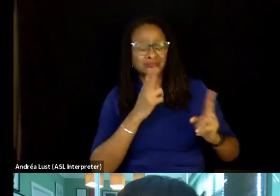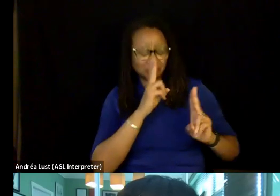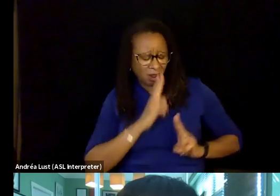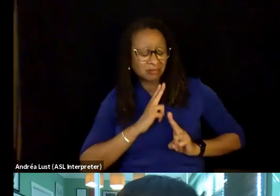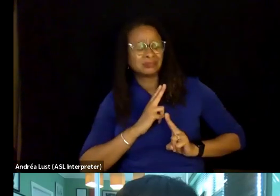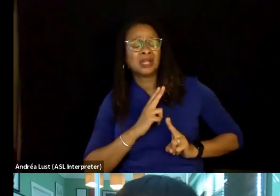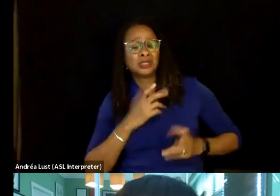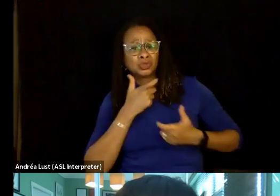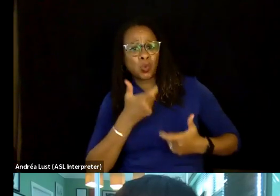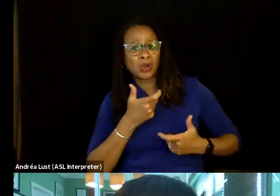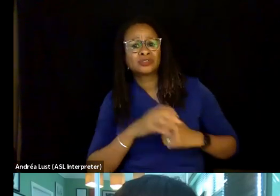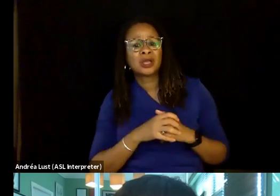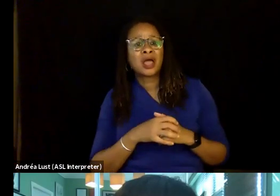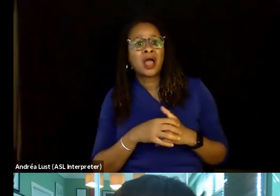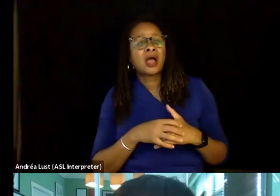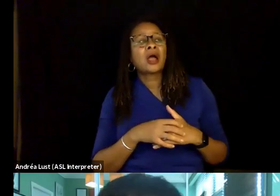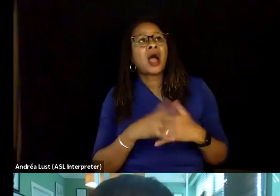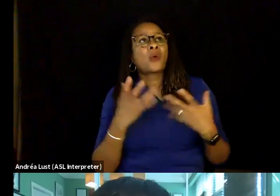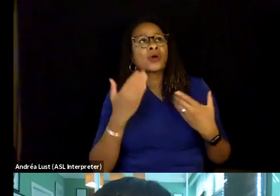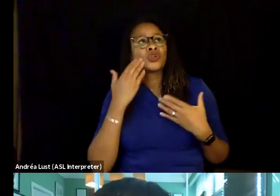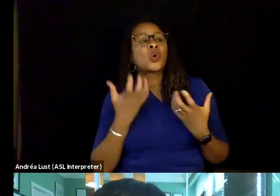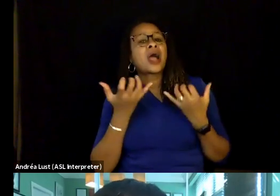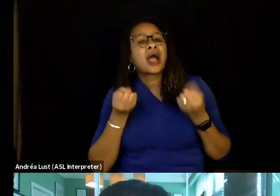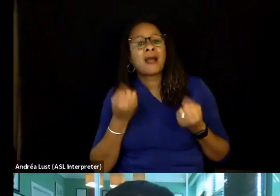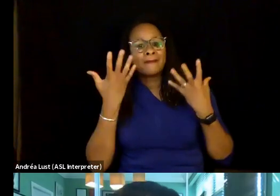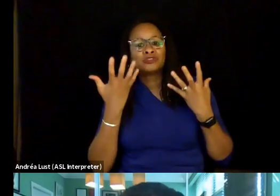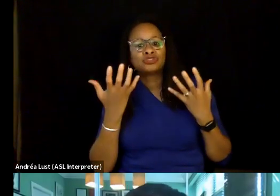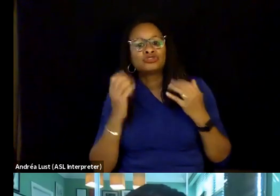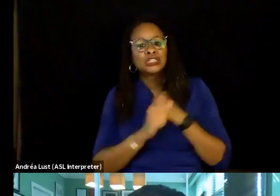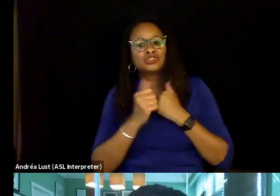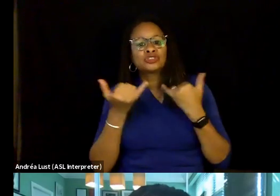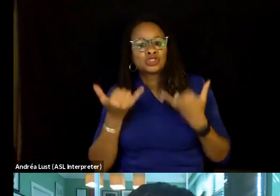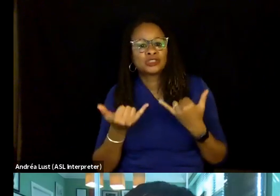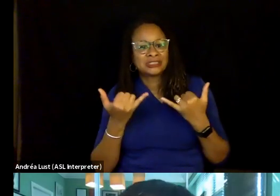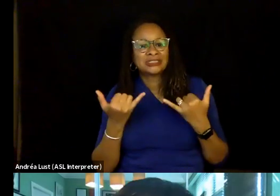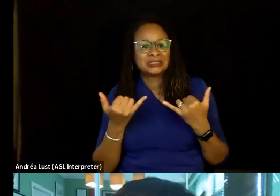to know how much danger you are currently in, Maria.